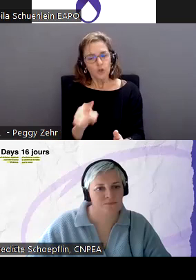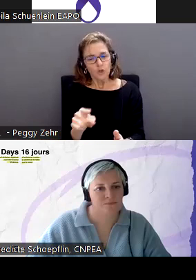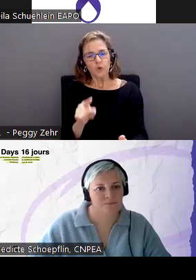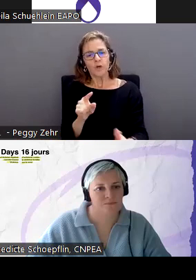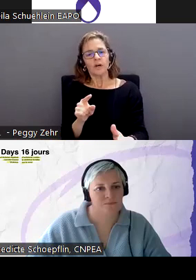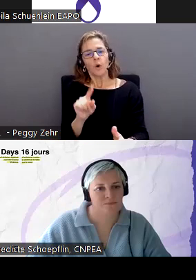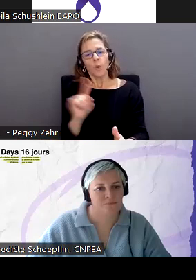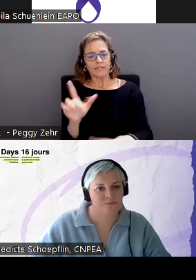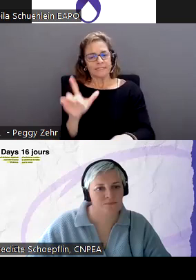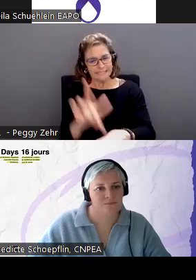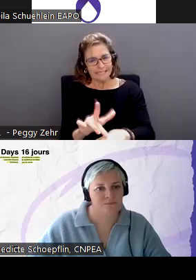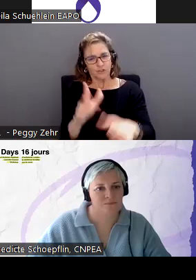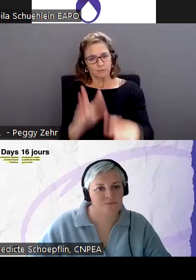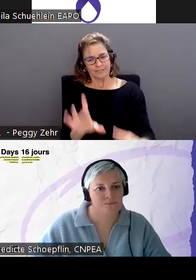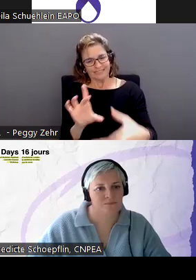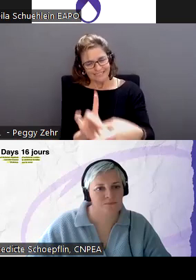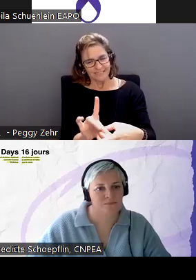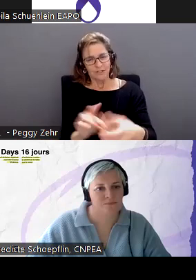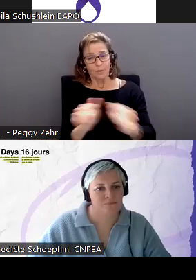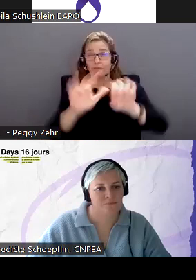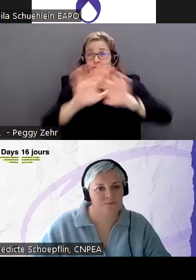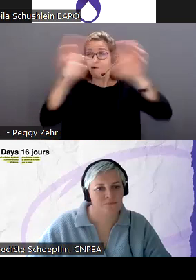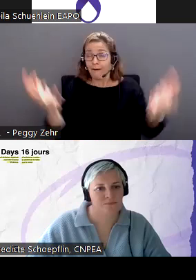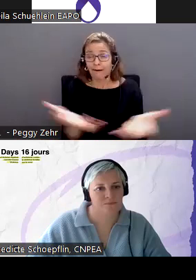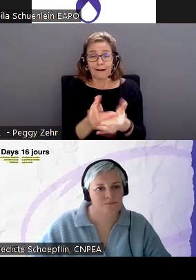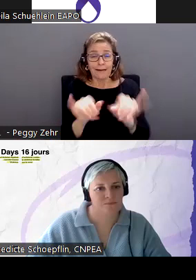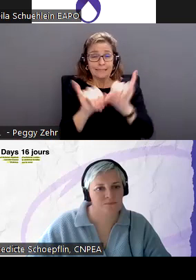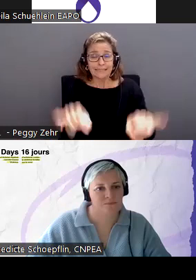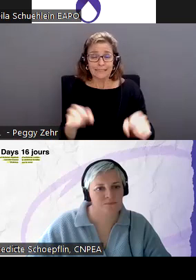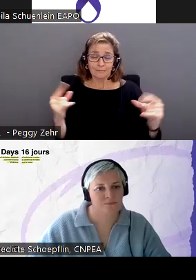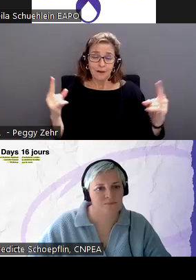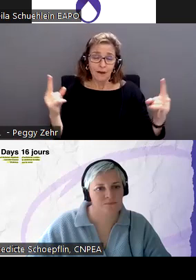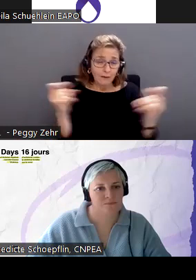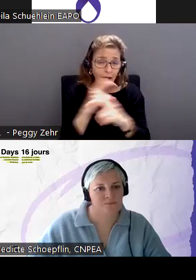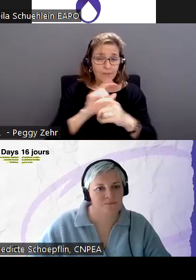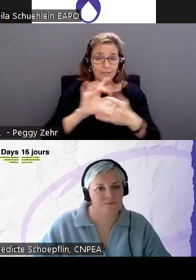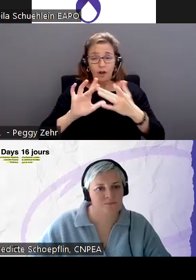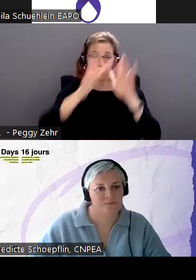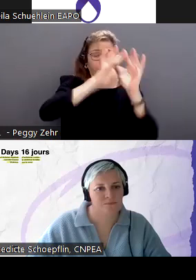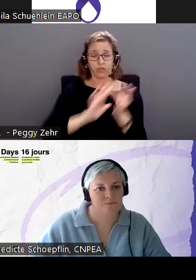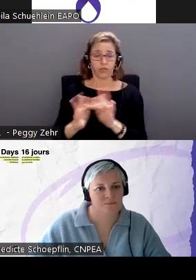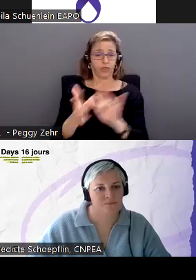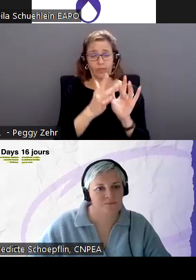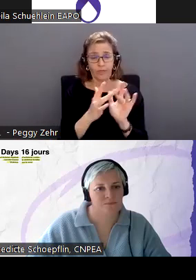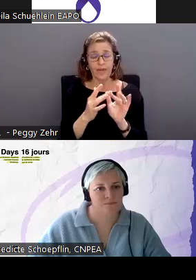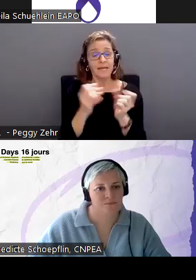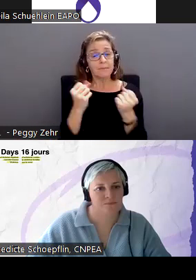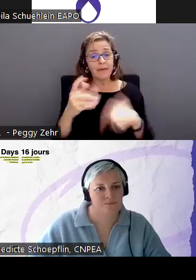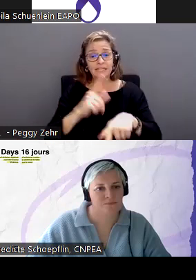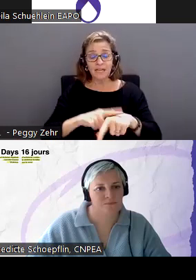victims of circumstances so far beyond our control that we have nothing to do but be swept along by it, that